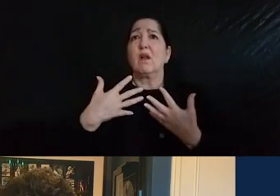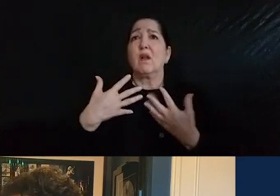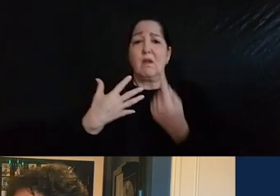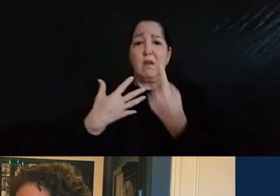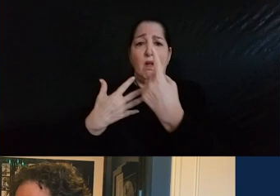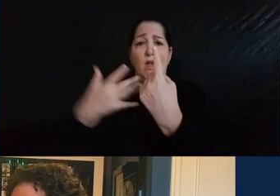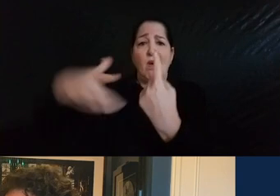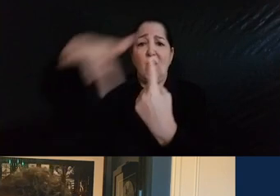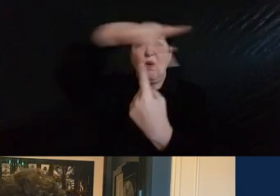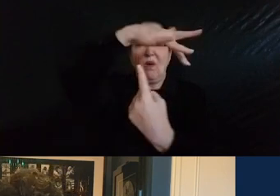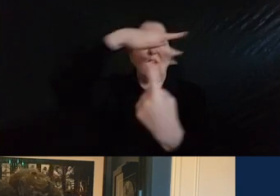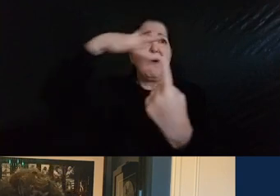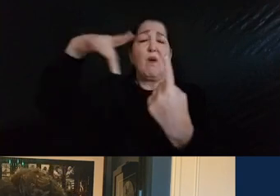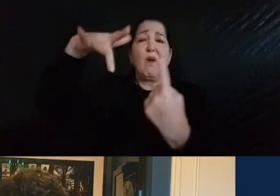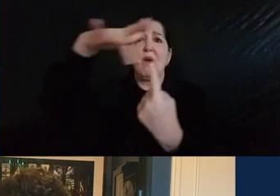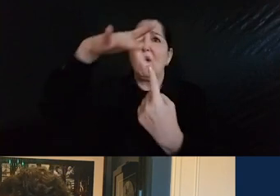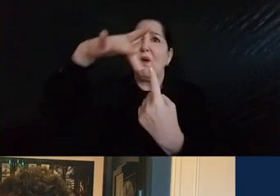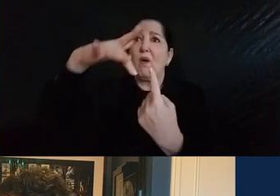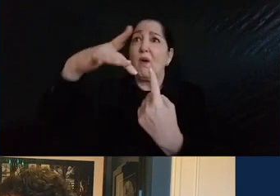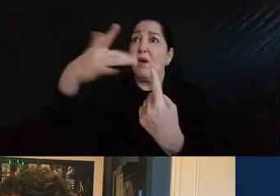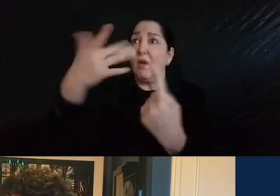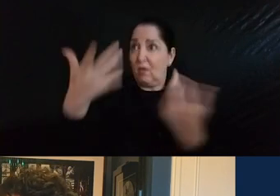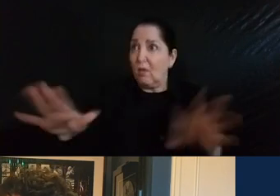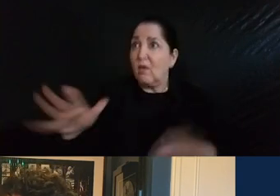you could disappear?